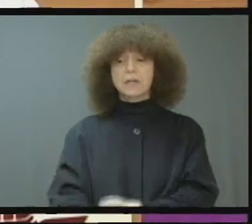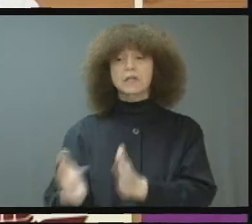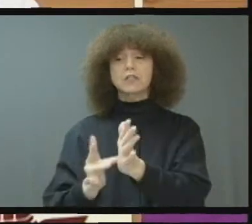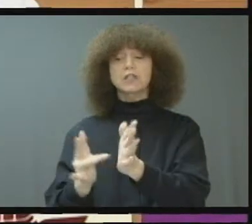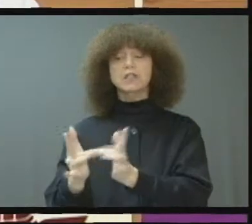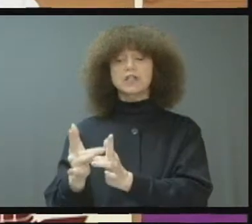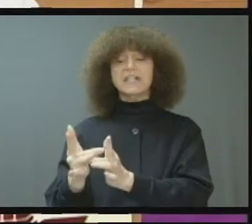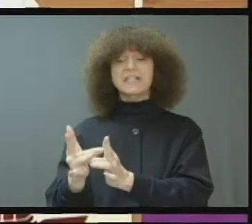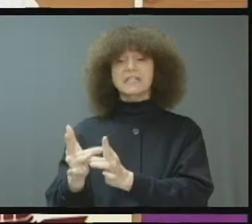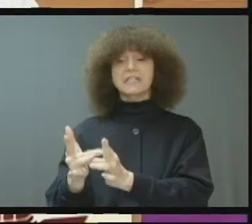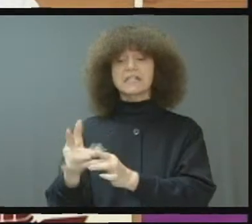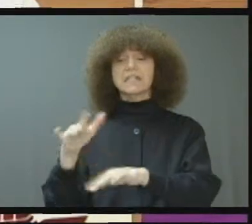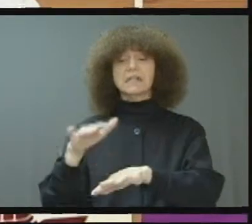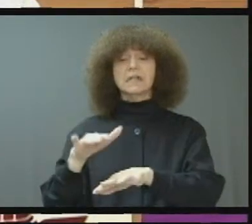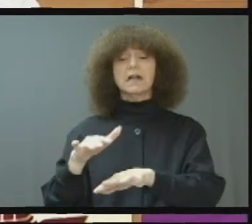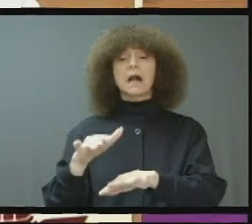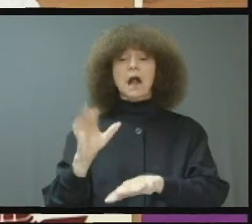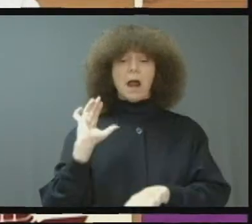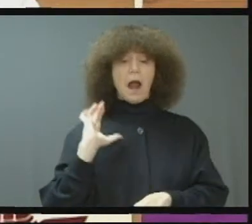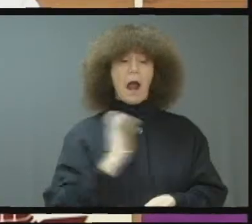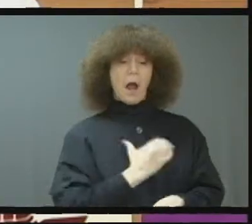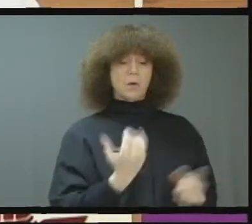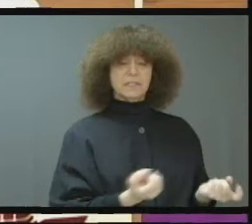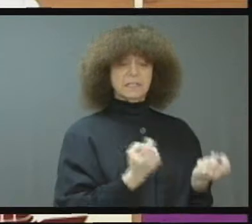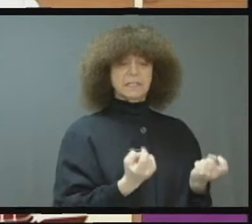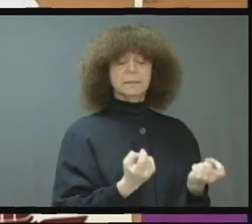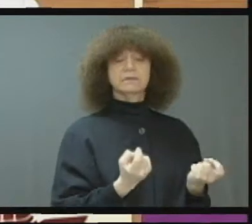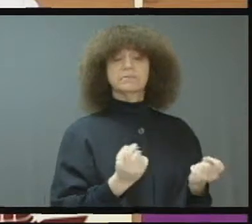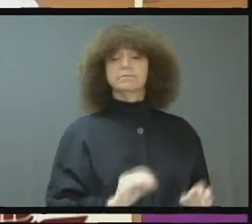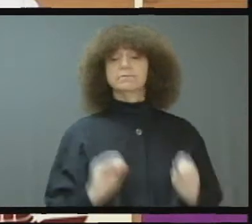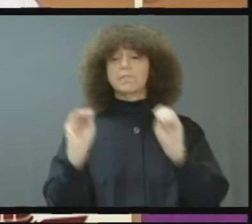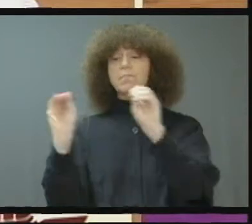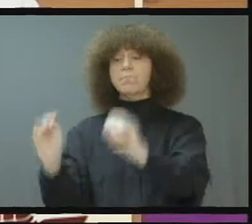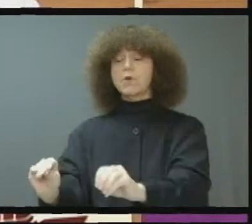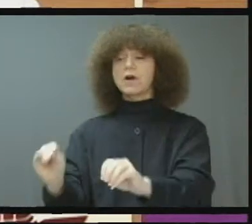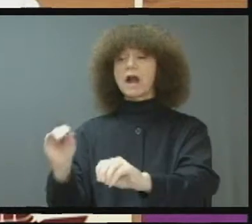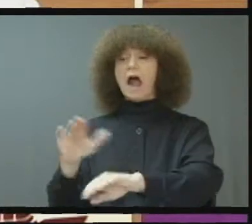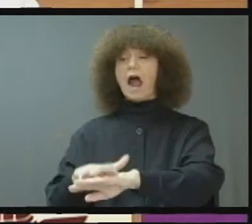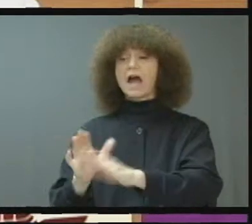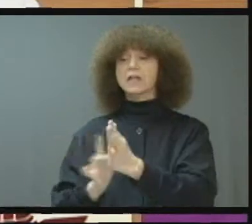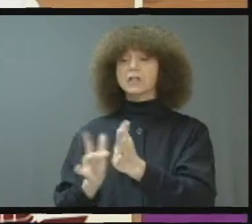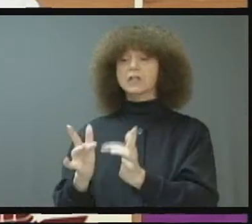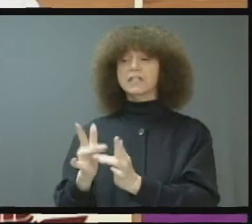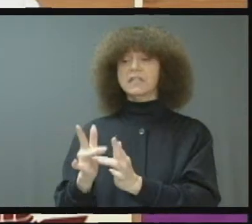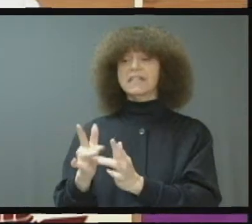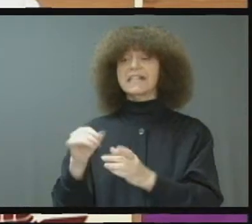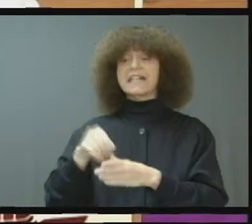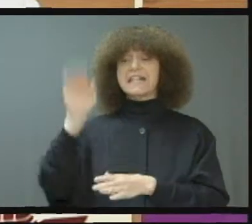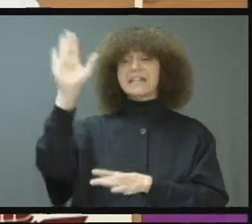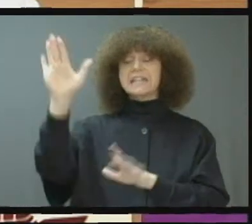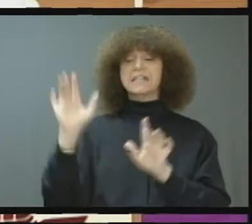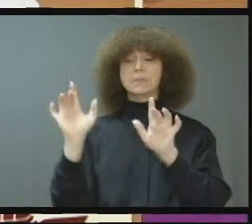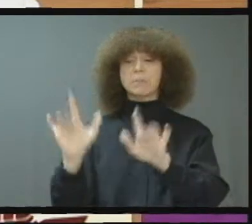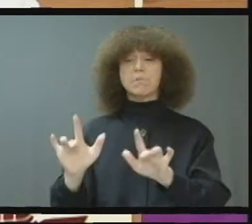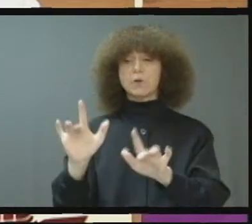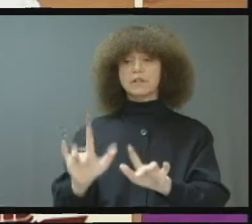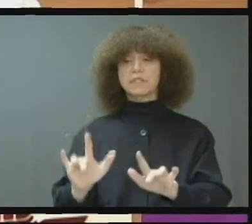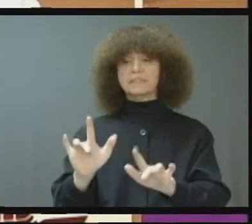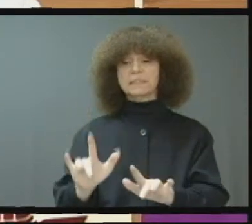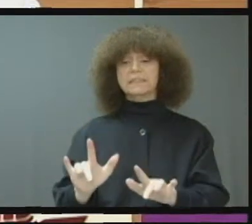God has removed our sins and laid them on Jesus. In his mercy and through